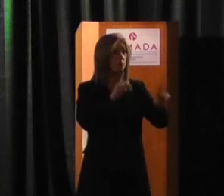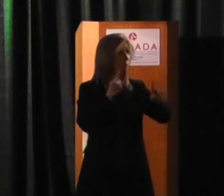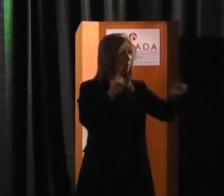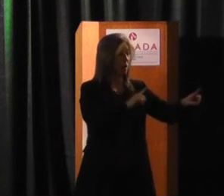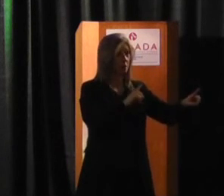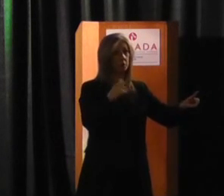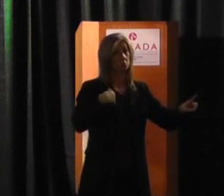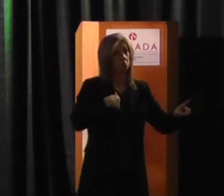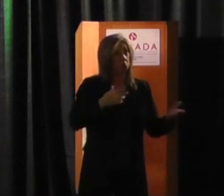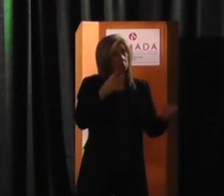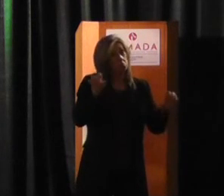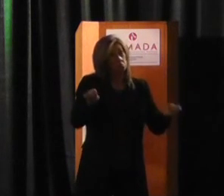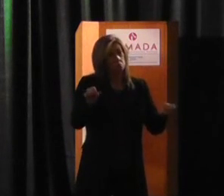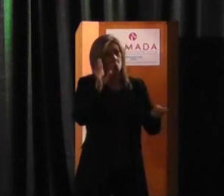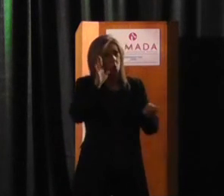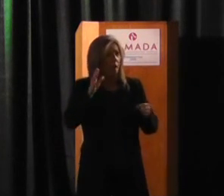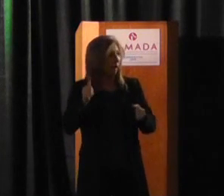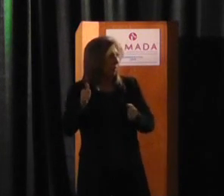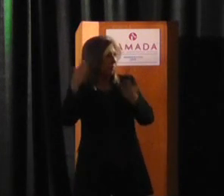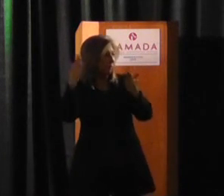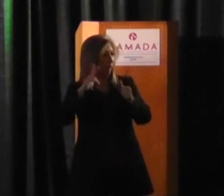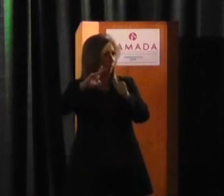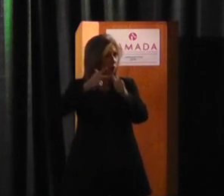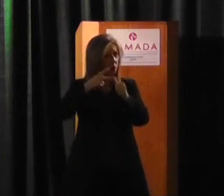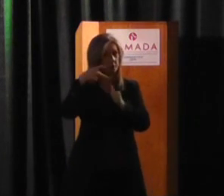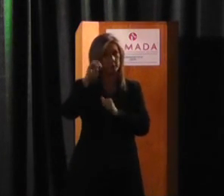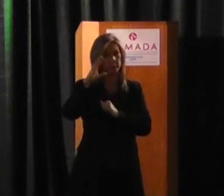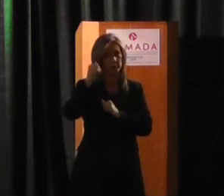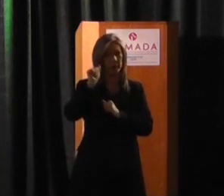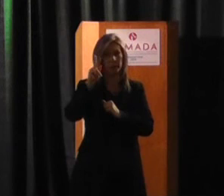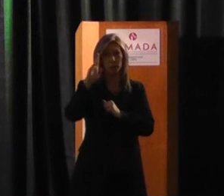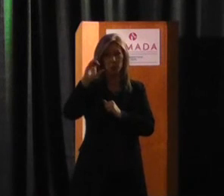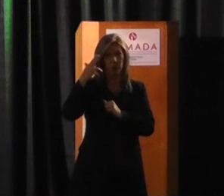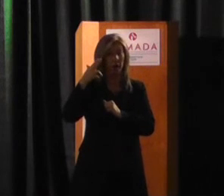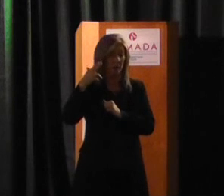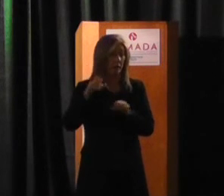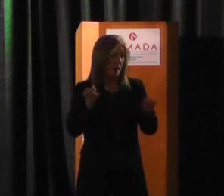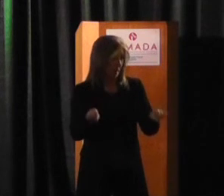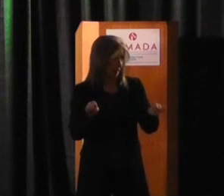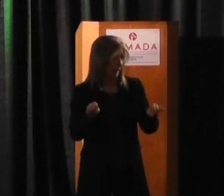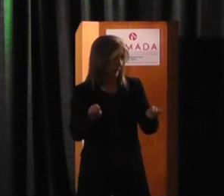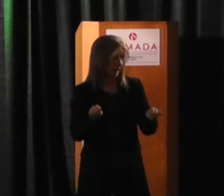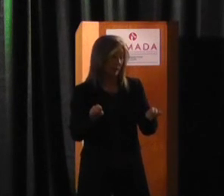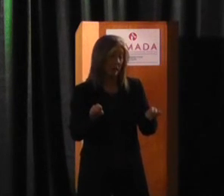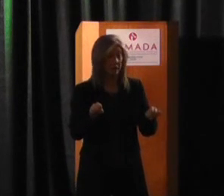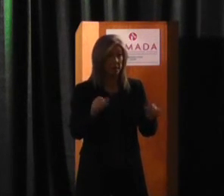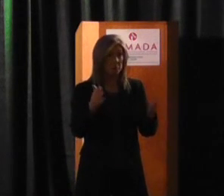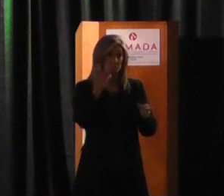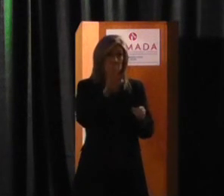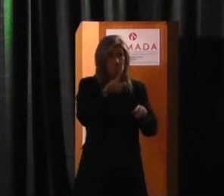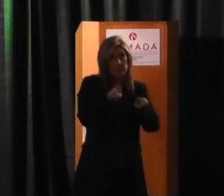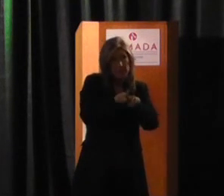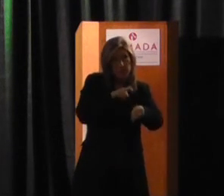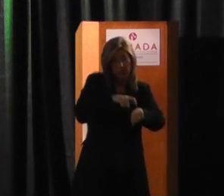third Pecha Kucha ability next year on or around December 3rd, same time, same place, you know where to find us. The call